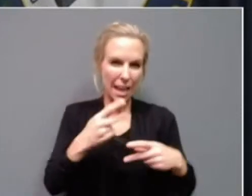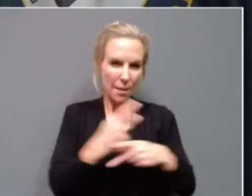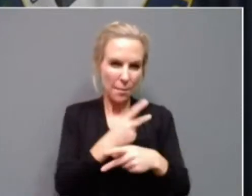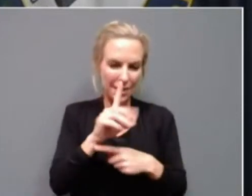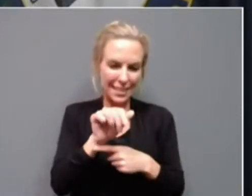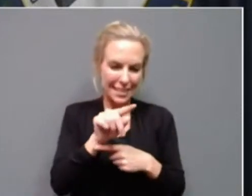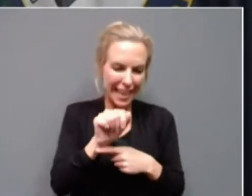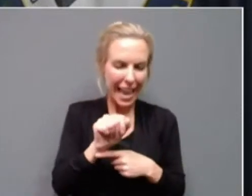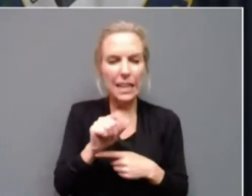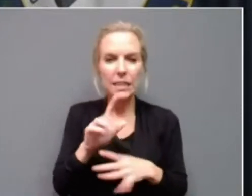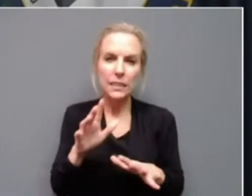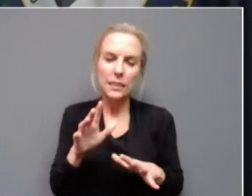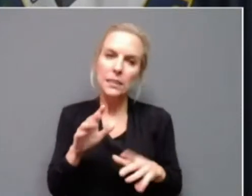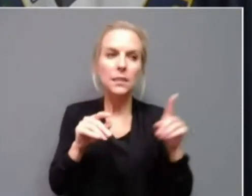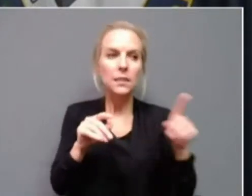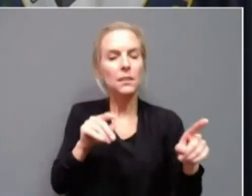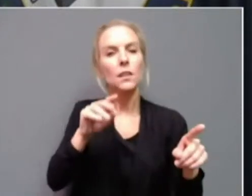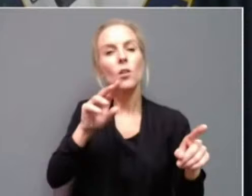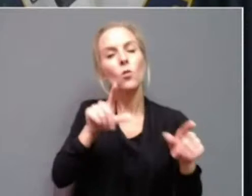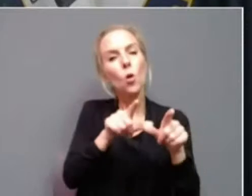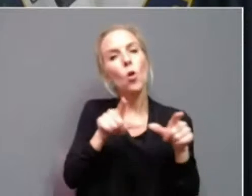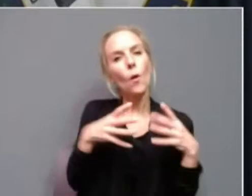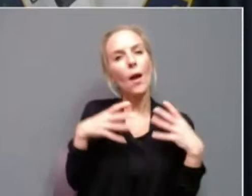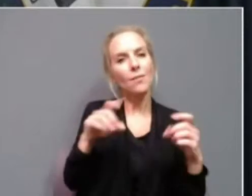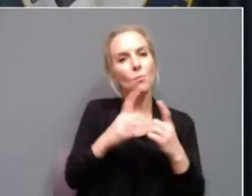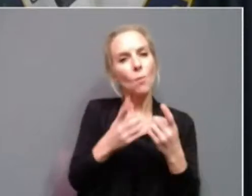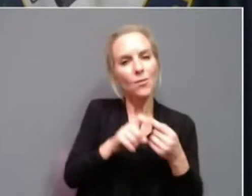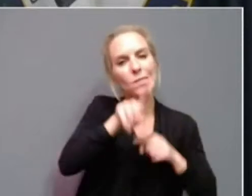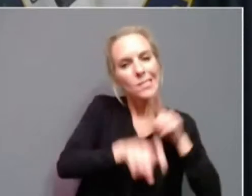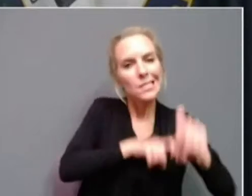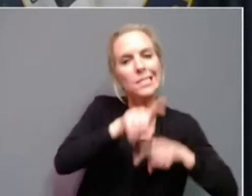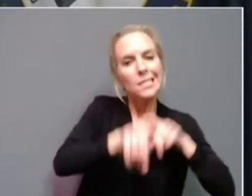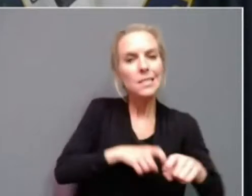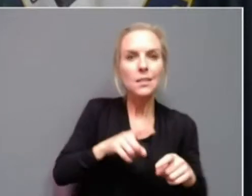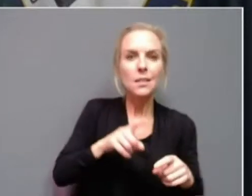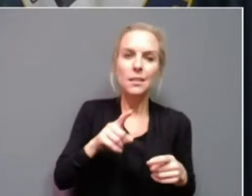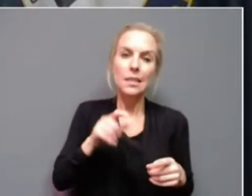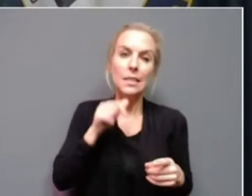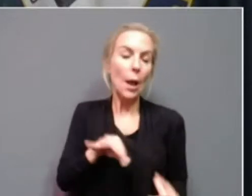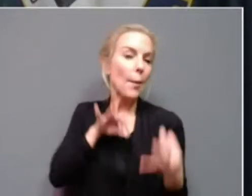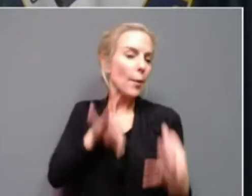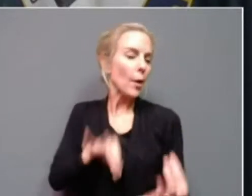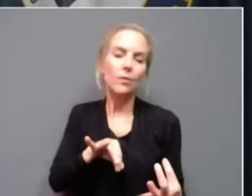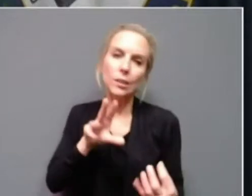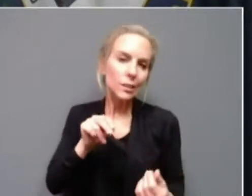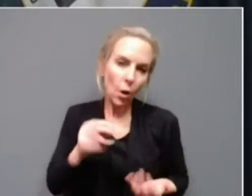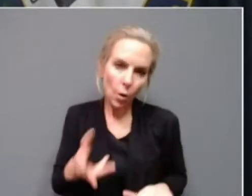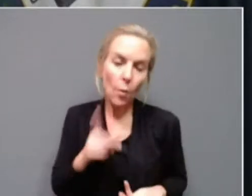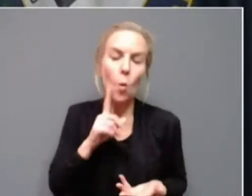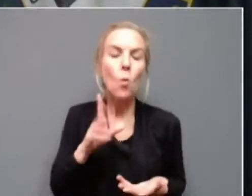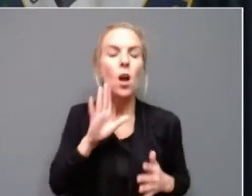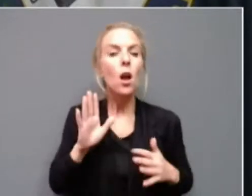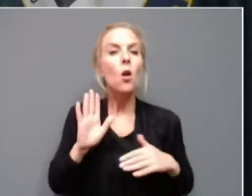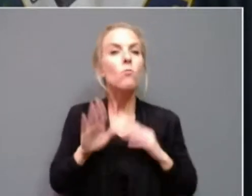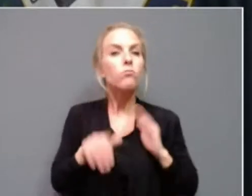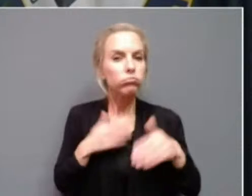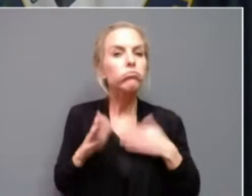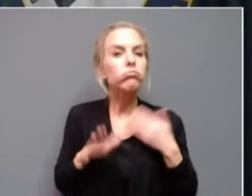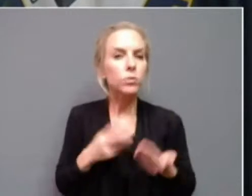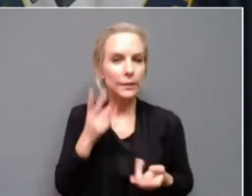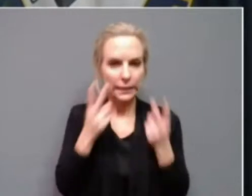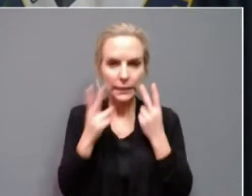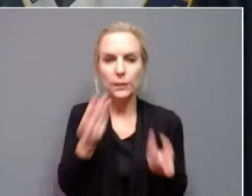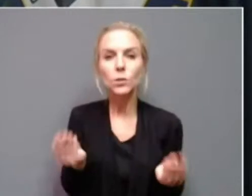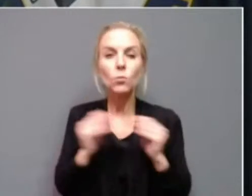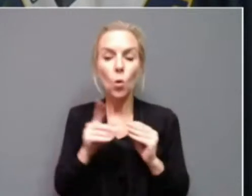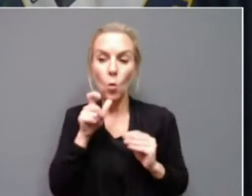health department has to ask a lot of questions, and that's definitely imperfect. I believe as we move forward, we're going to see that more people who've been vaccinated